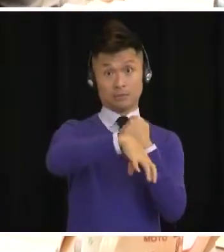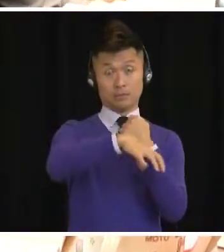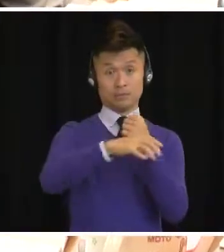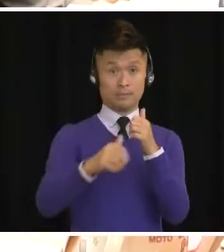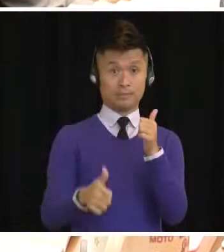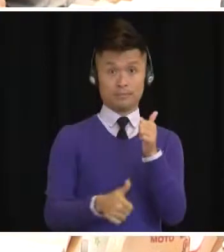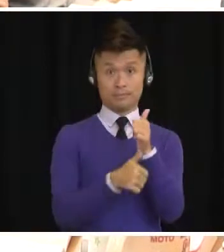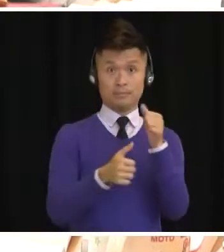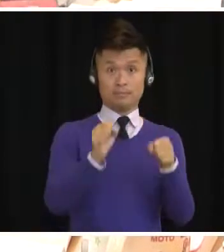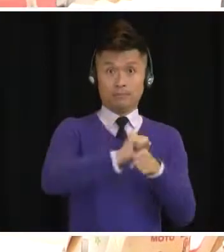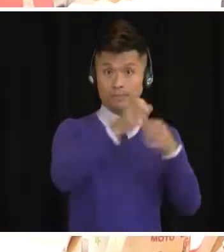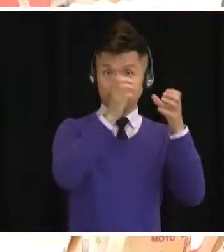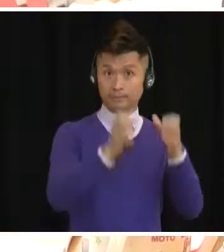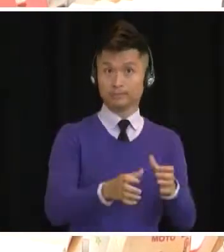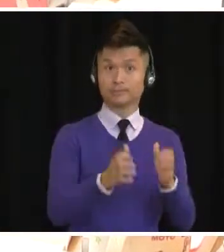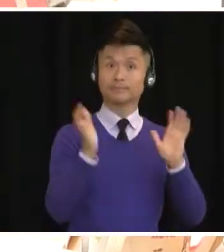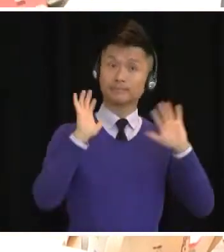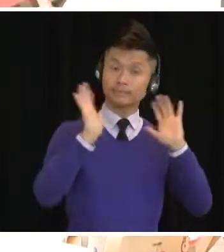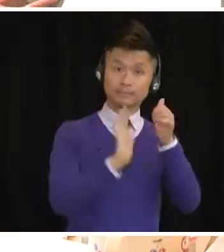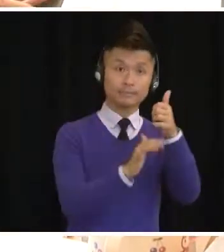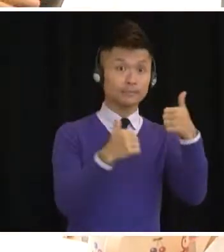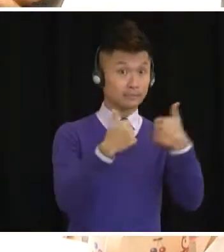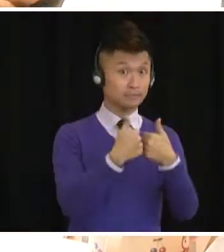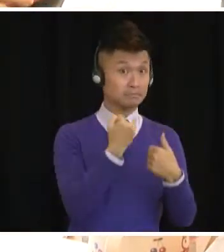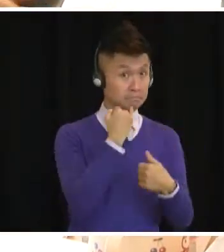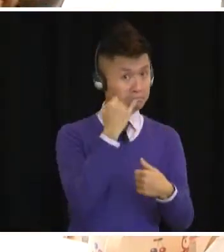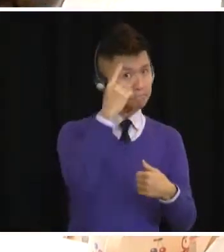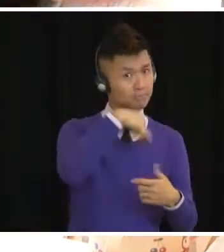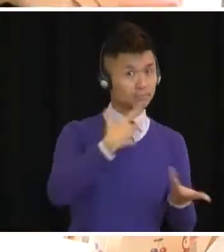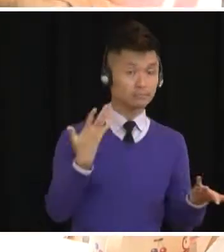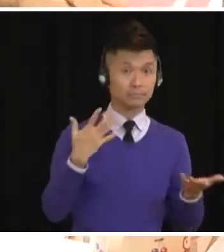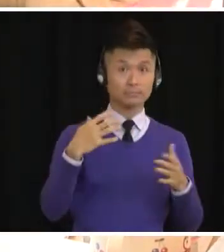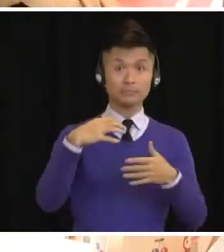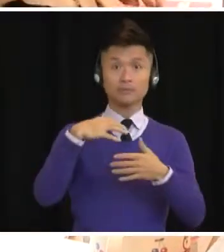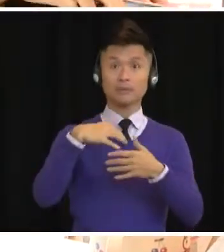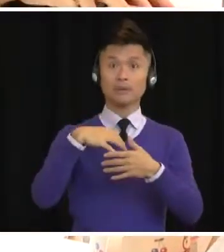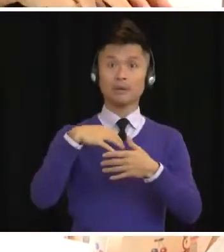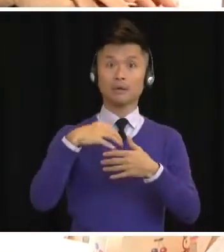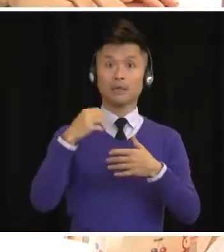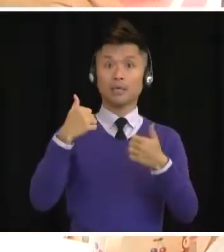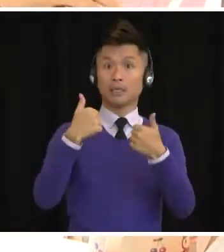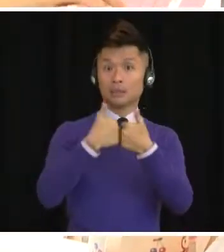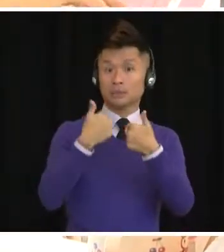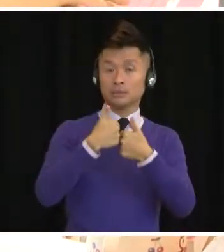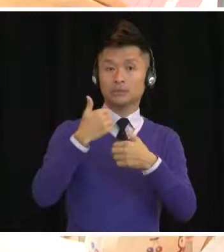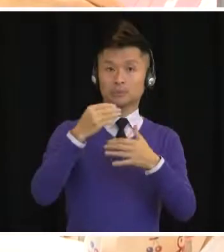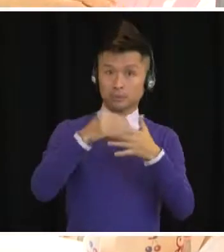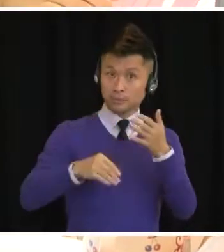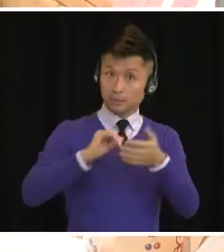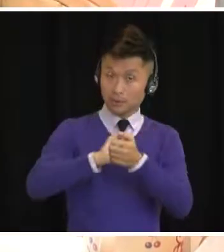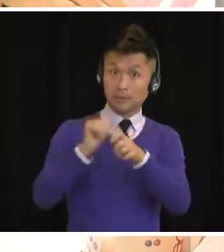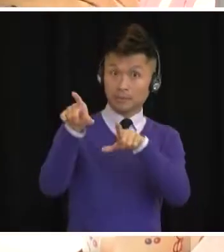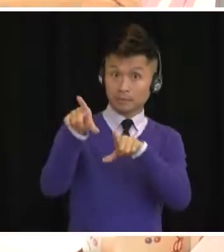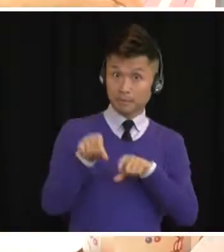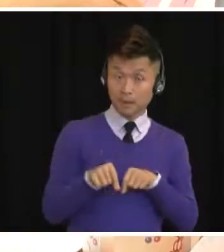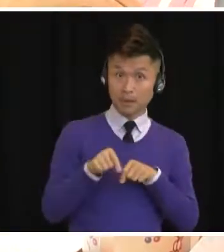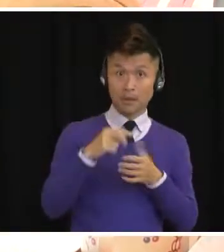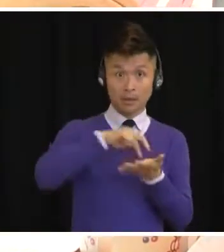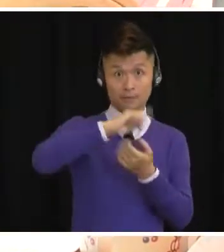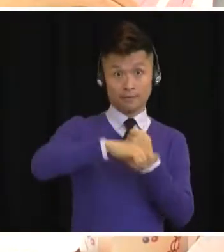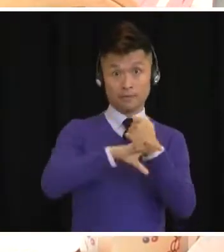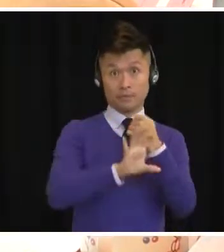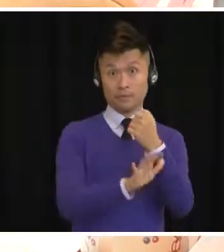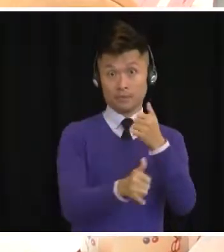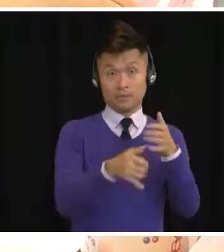we mentioned whether it's feasible to establish a children's special committee. Well, according to the Legislative